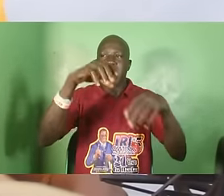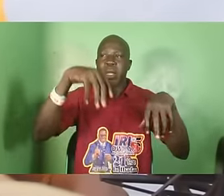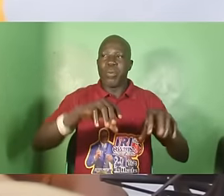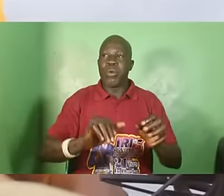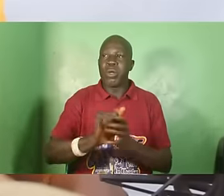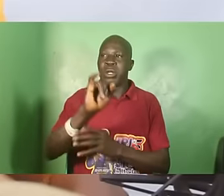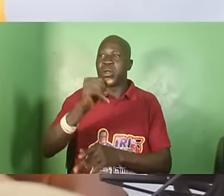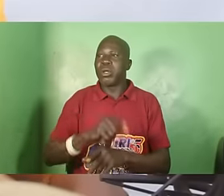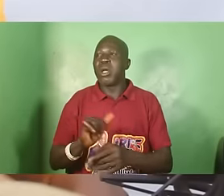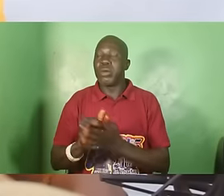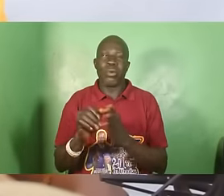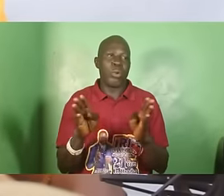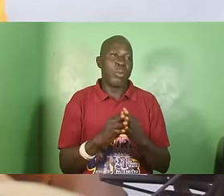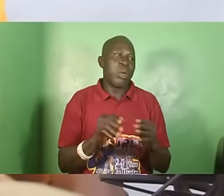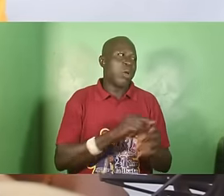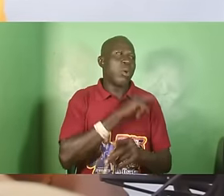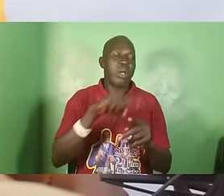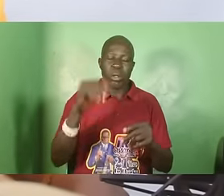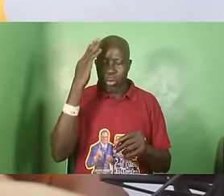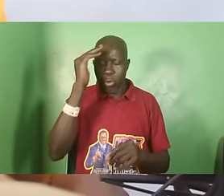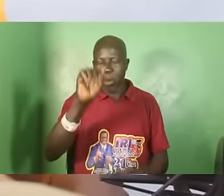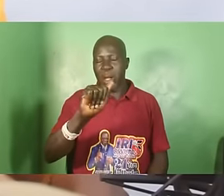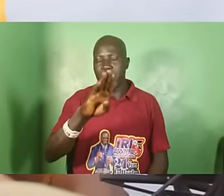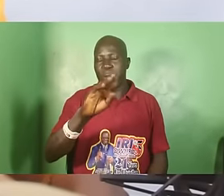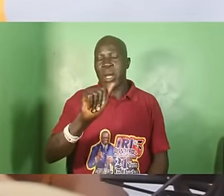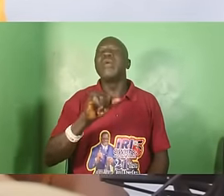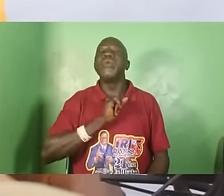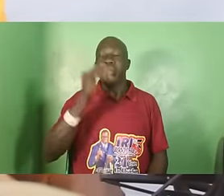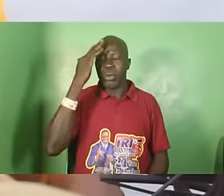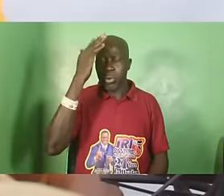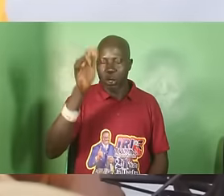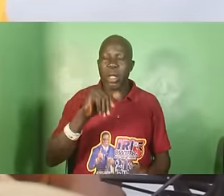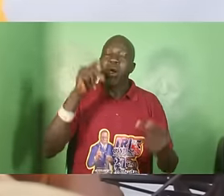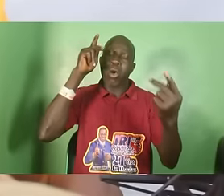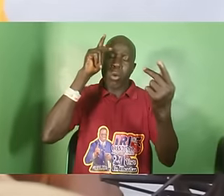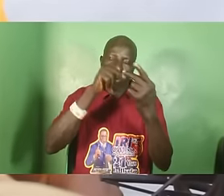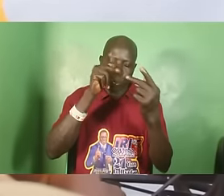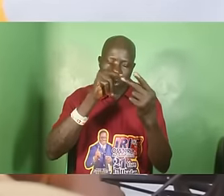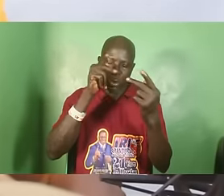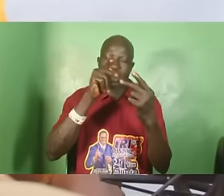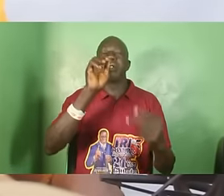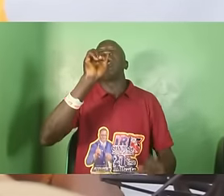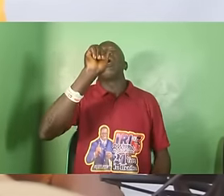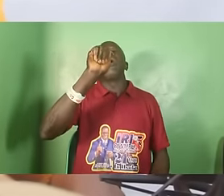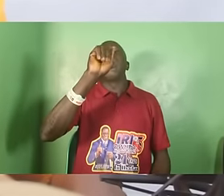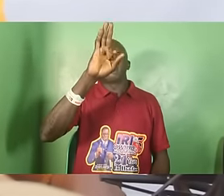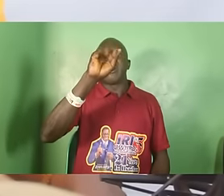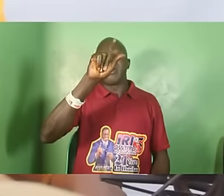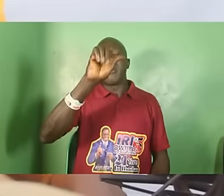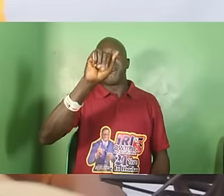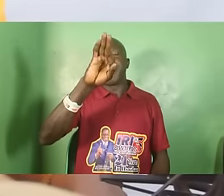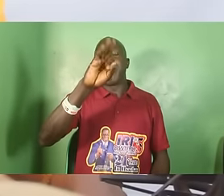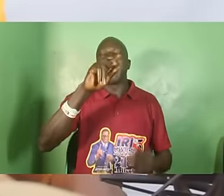Asoka. Ibe lati pade. That's where we are sent. To ba ti ma abaode. If you know abaode. O ti mo be. You know that. Opposite Alafia Block Industry.